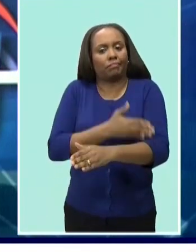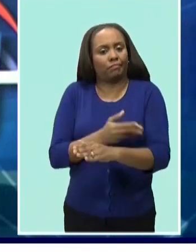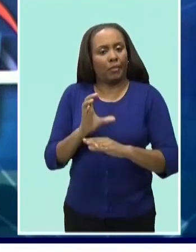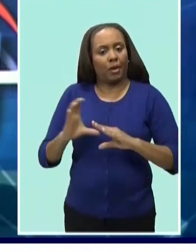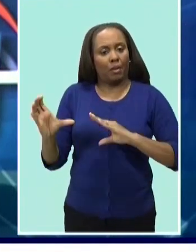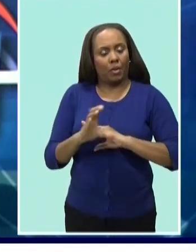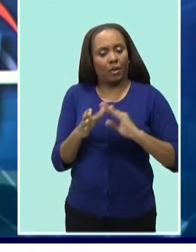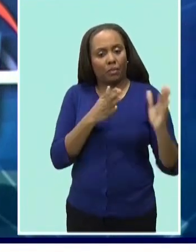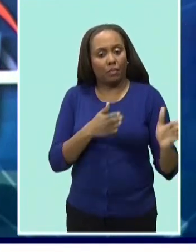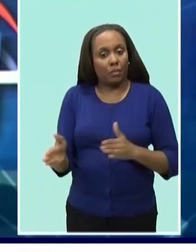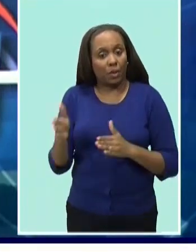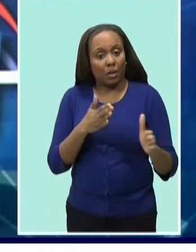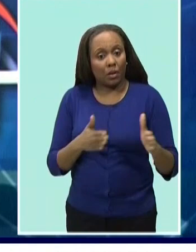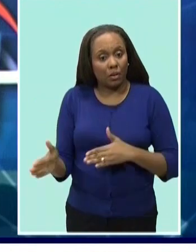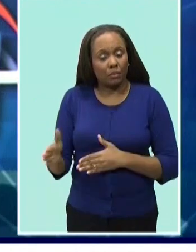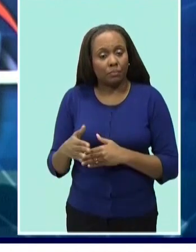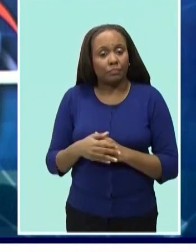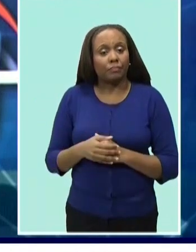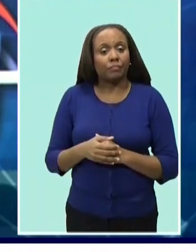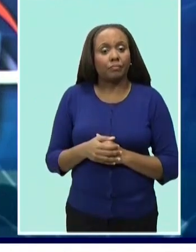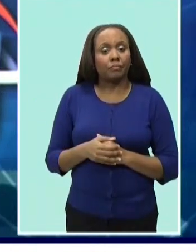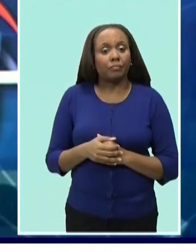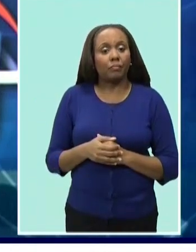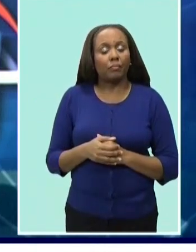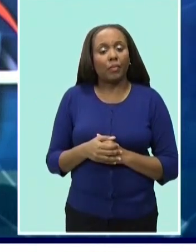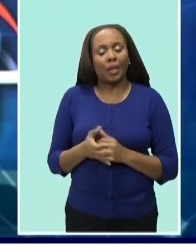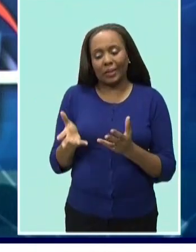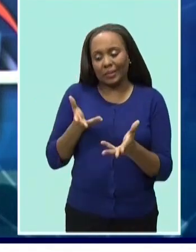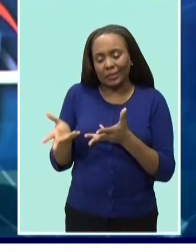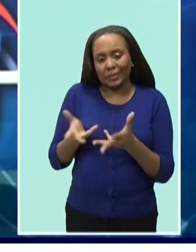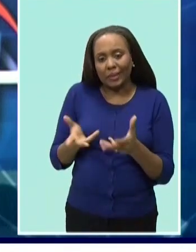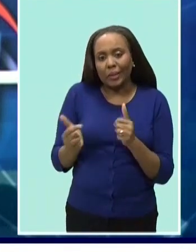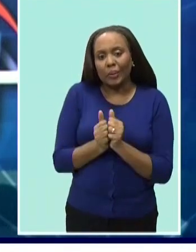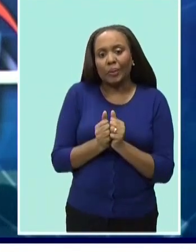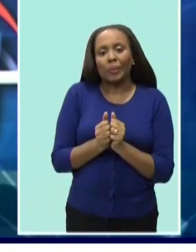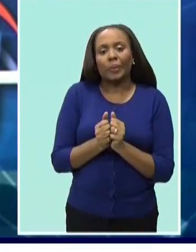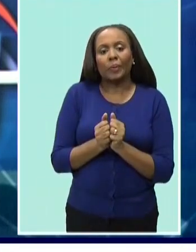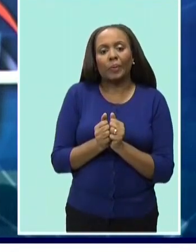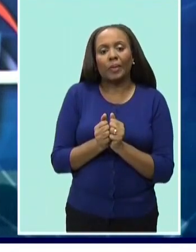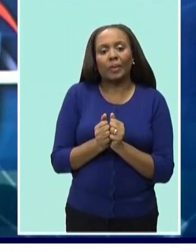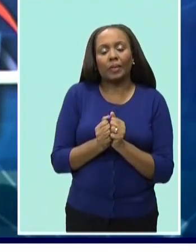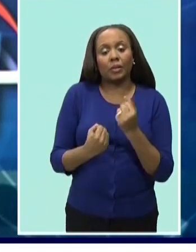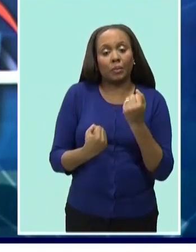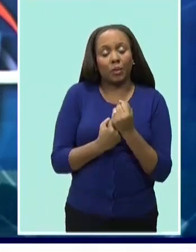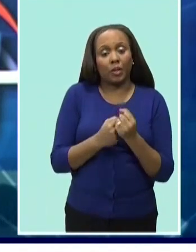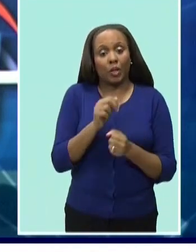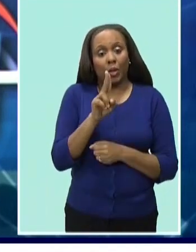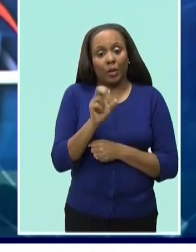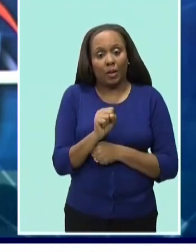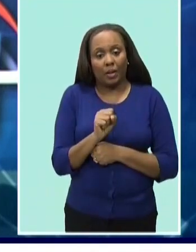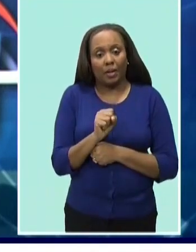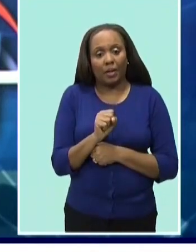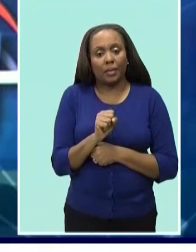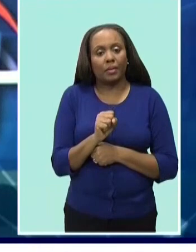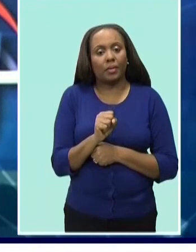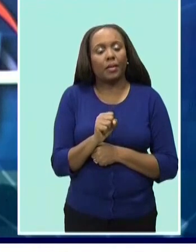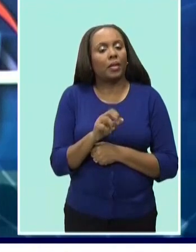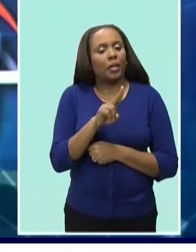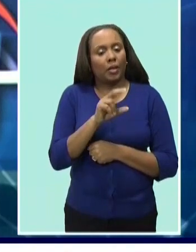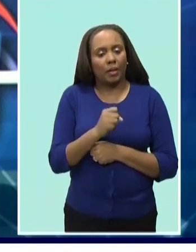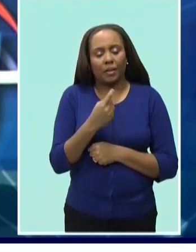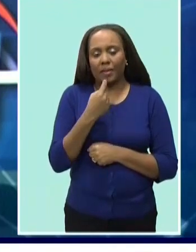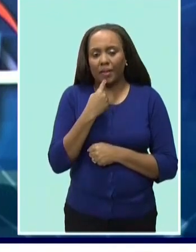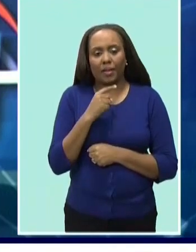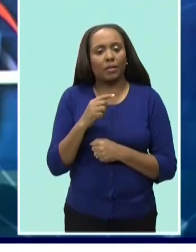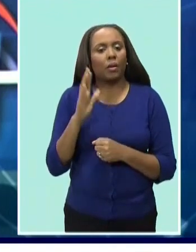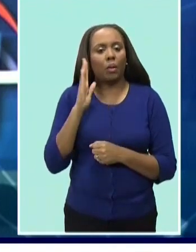response efforts. Now, Sullivan's engagement with the region, with the support of the U.S. government, will reaffirm the United States' strong commitment